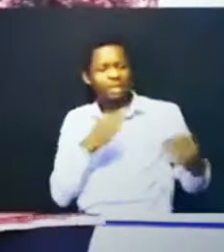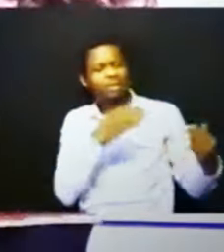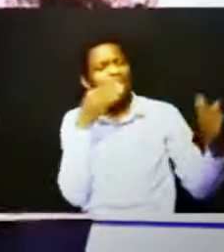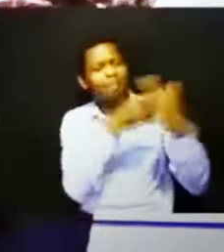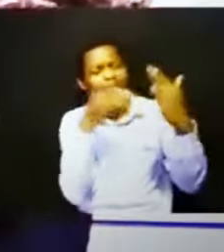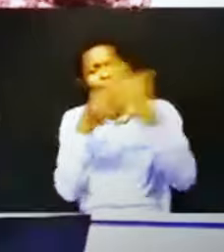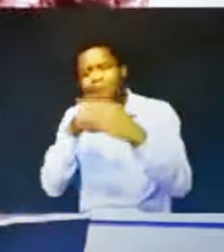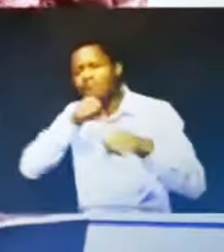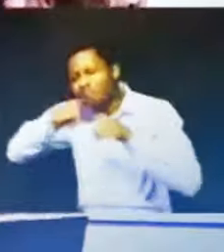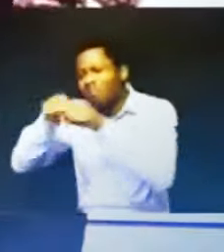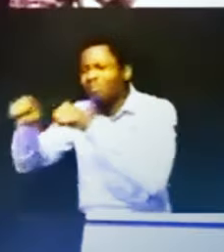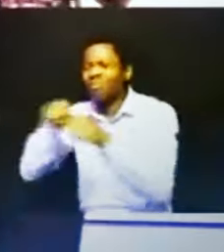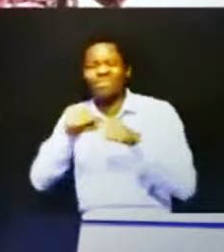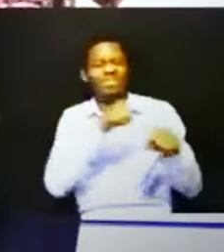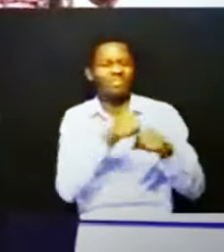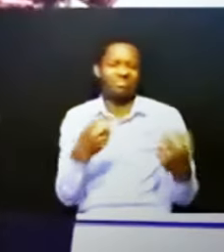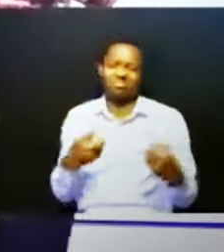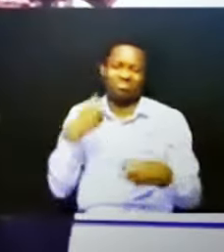himself.